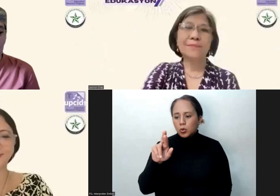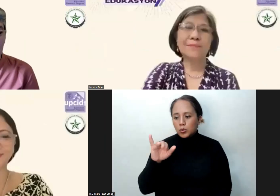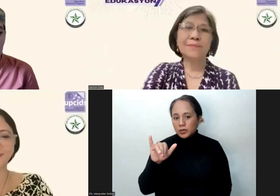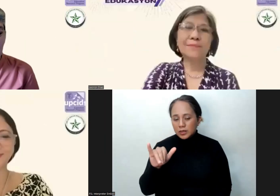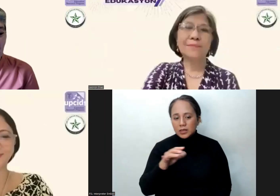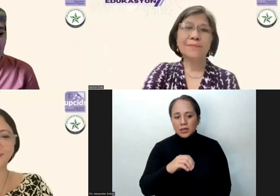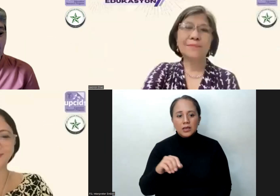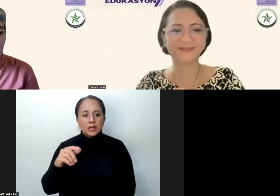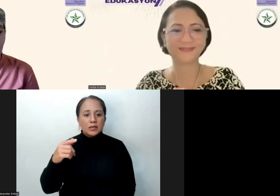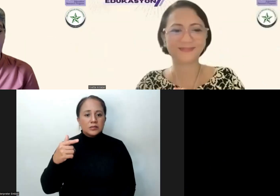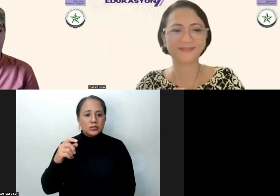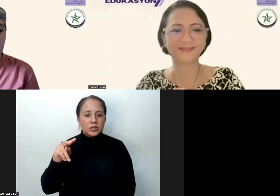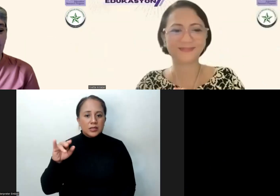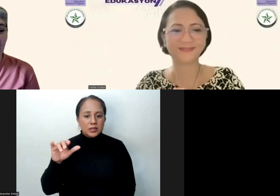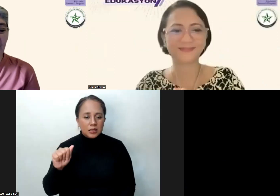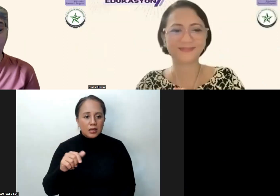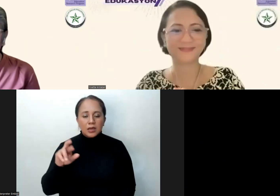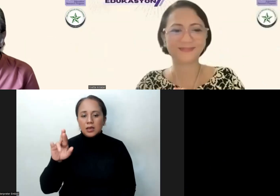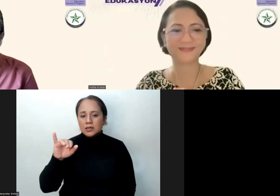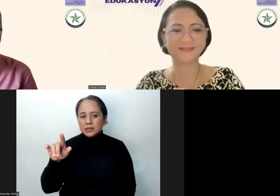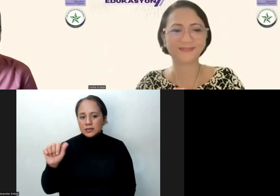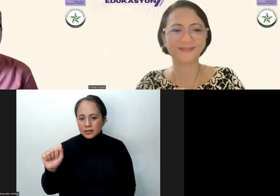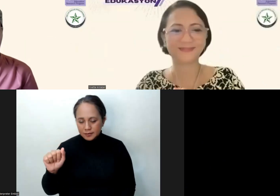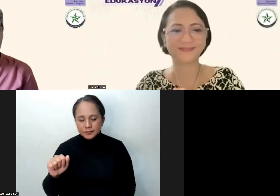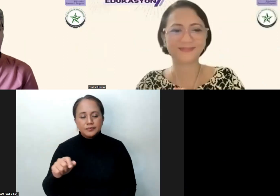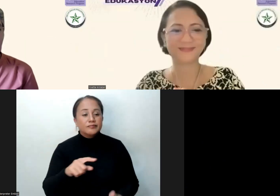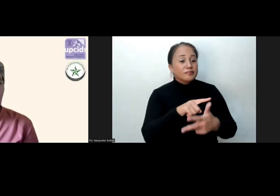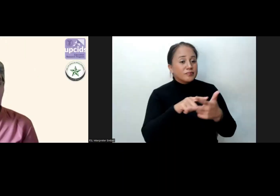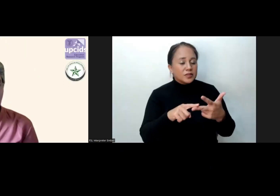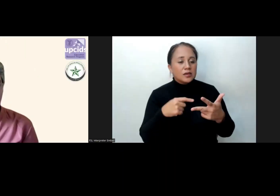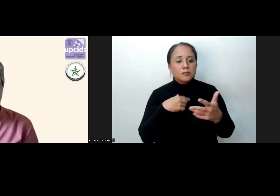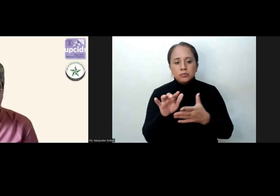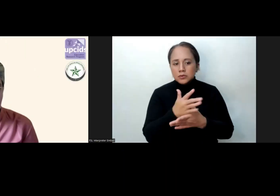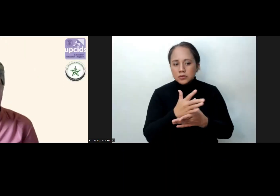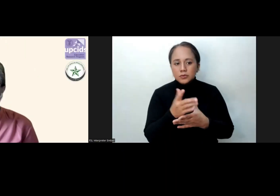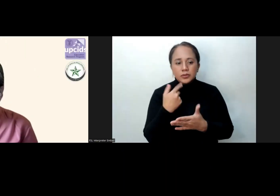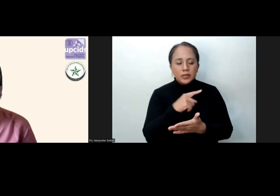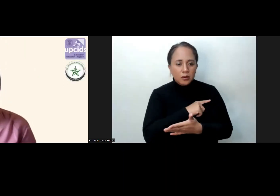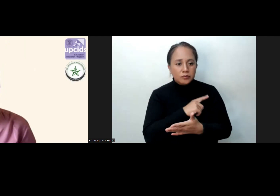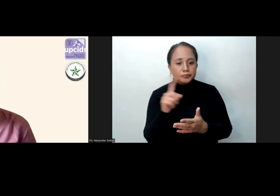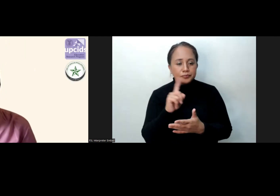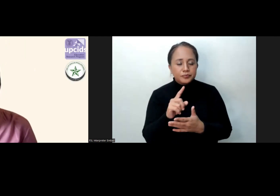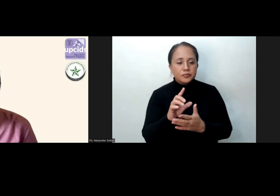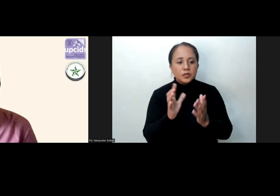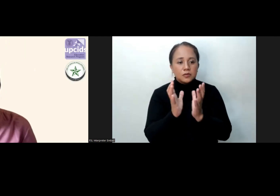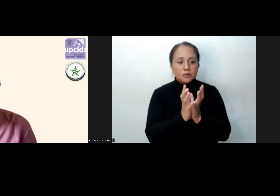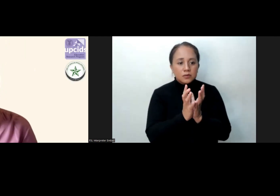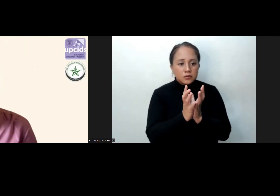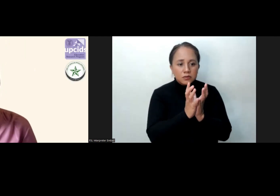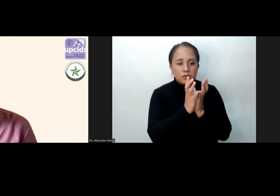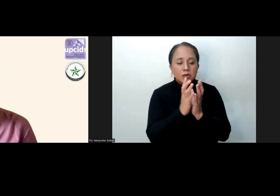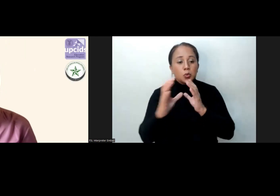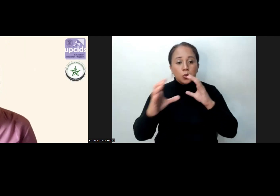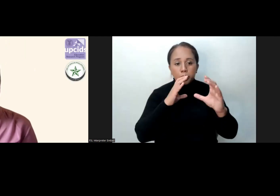Miss Jennica Gan, and Rizza Mae Baligad. They are sharing with us the